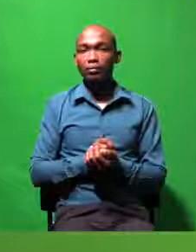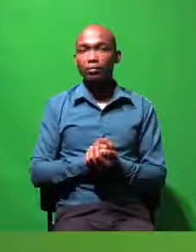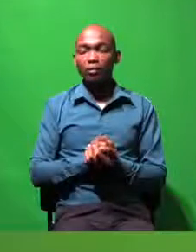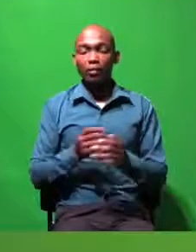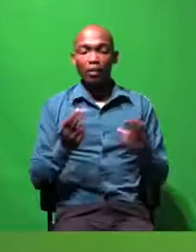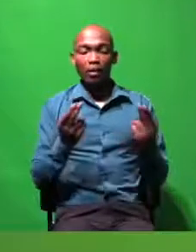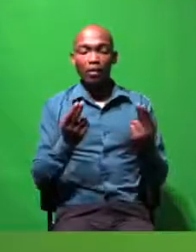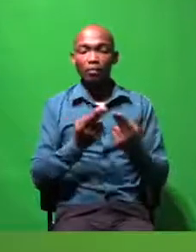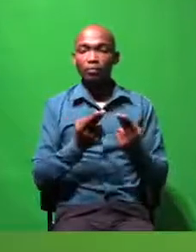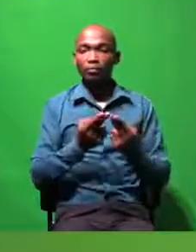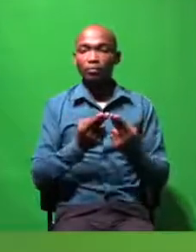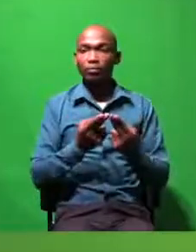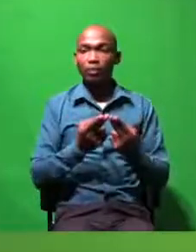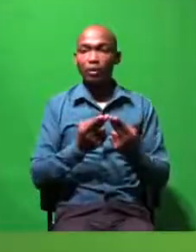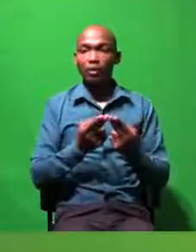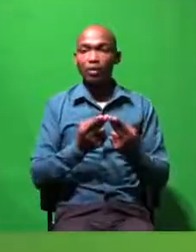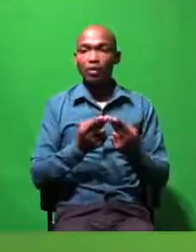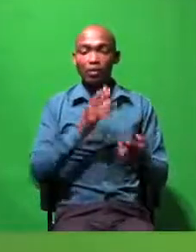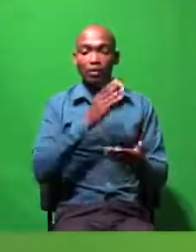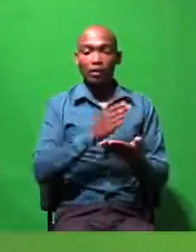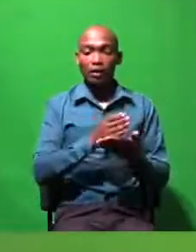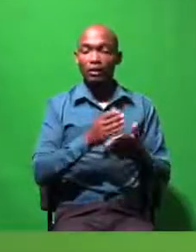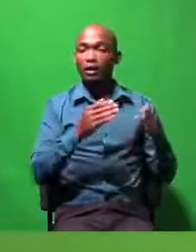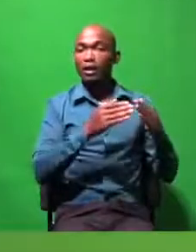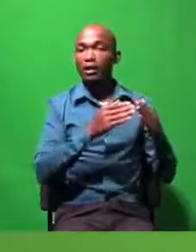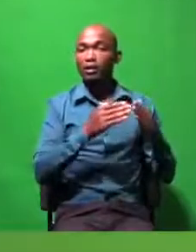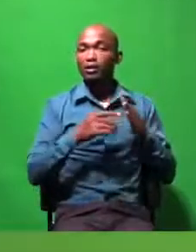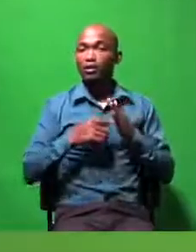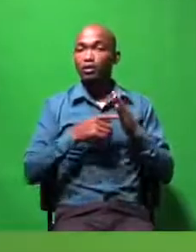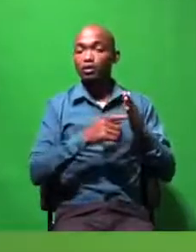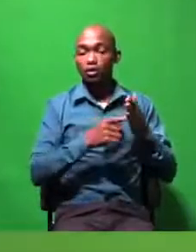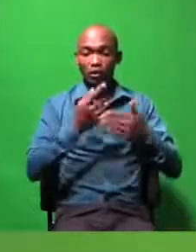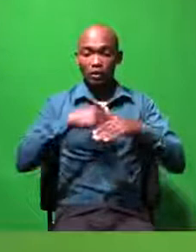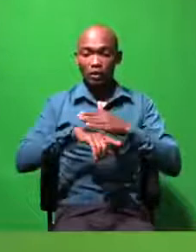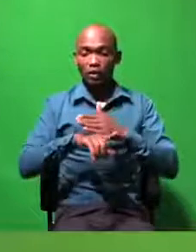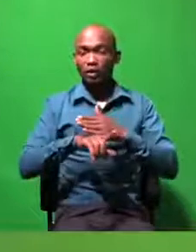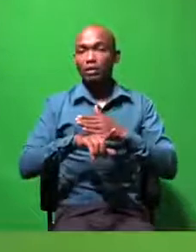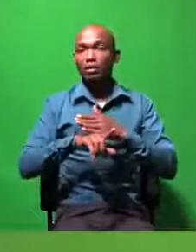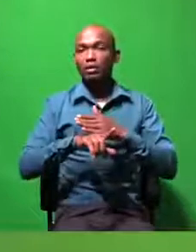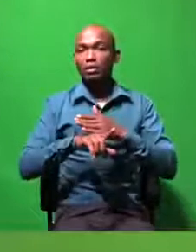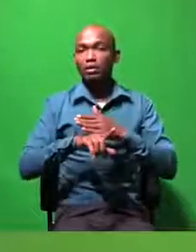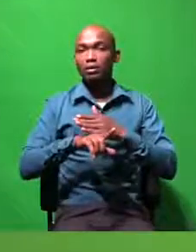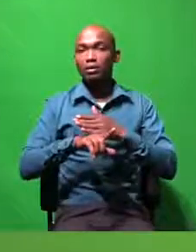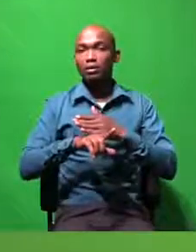And a right angle is shown in the symbol. A right